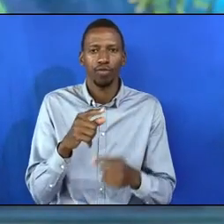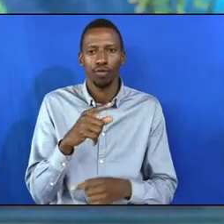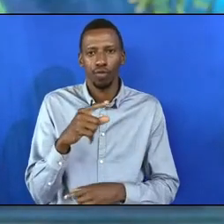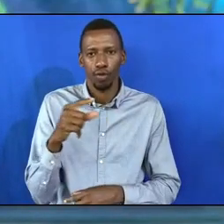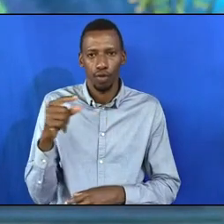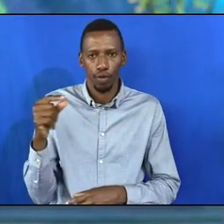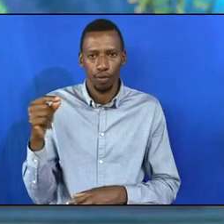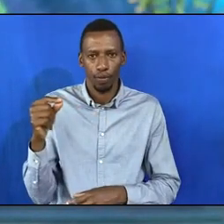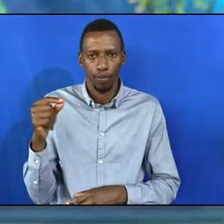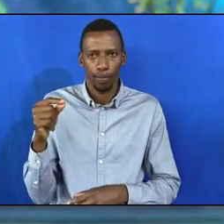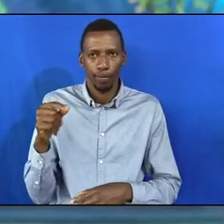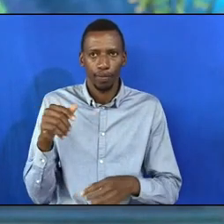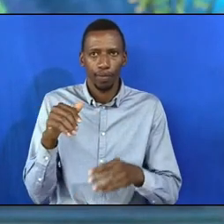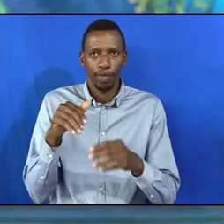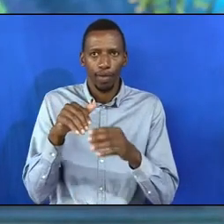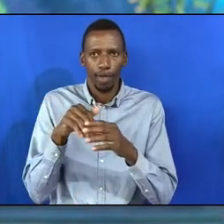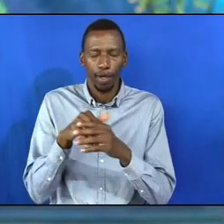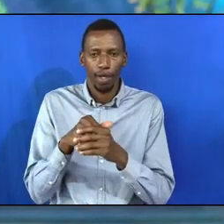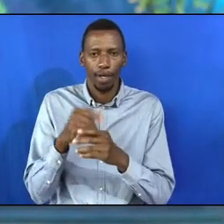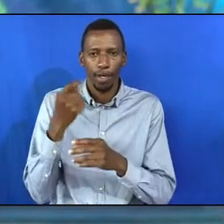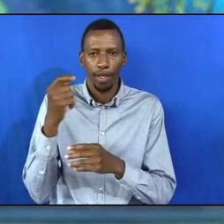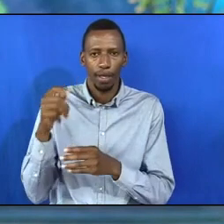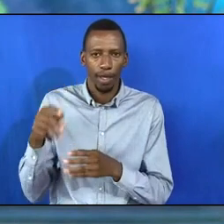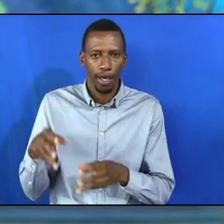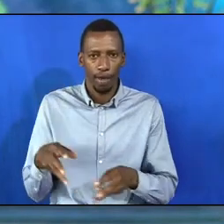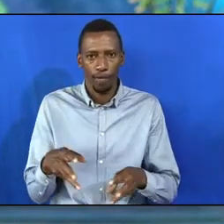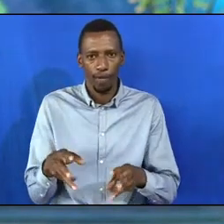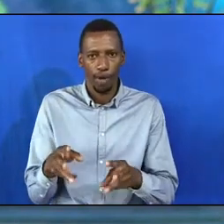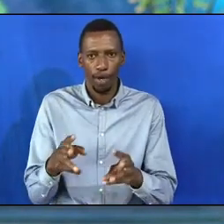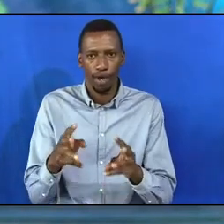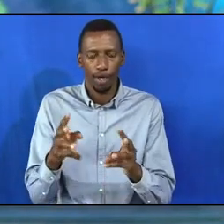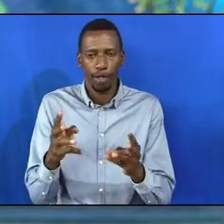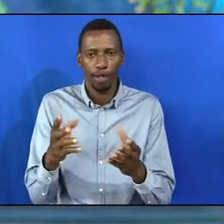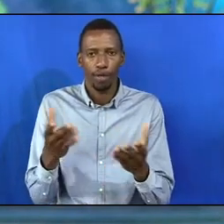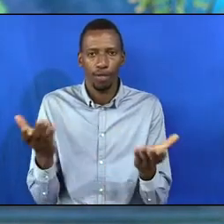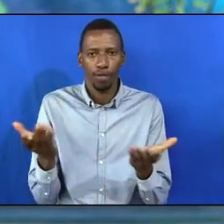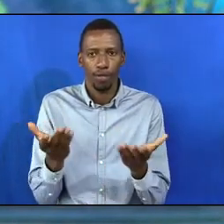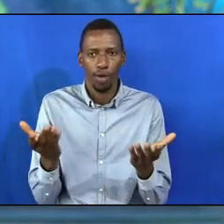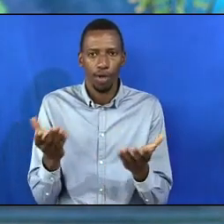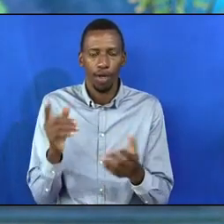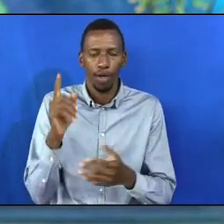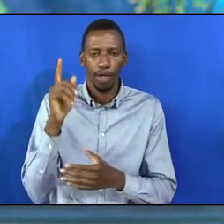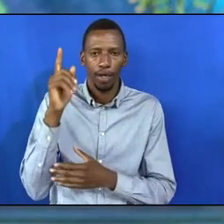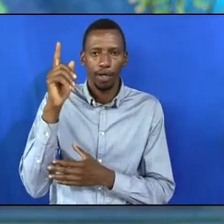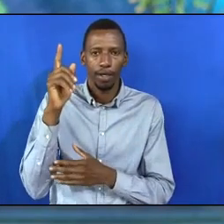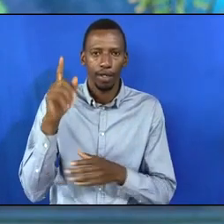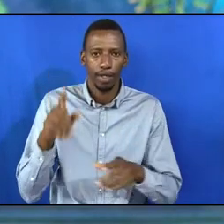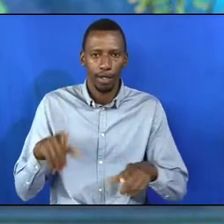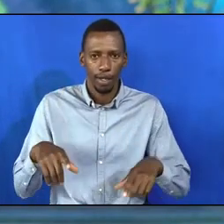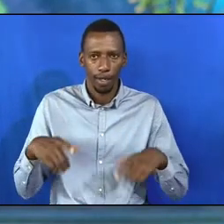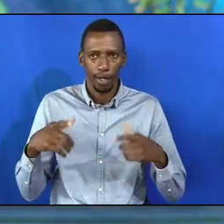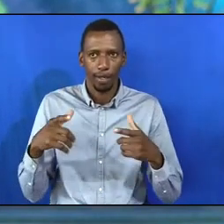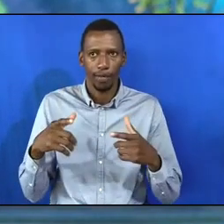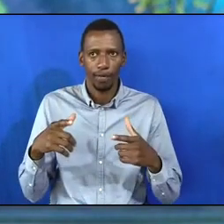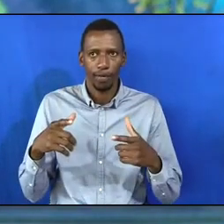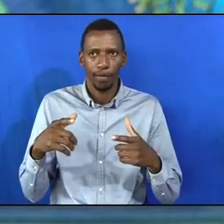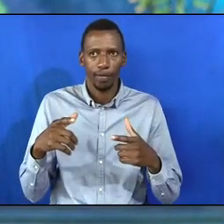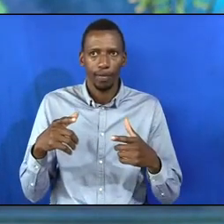in the pathway where he leadeth, not